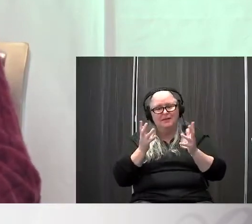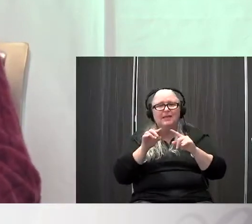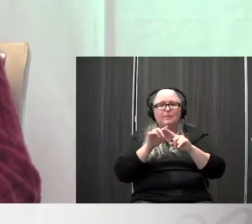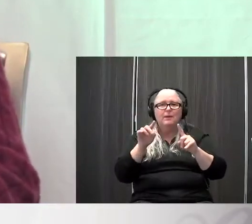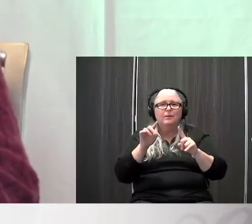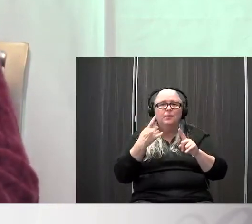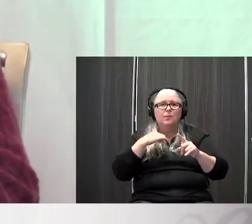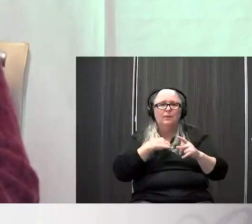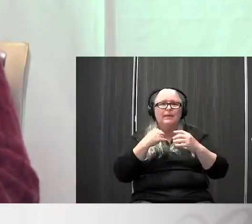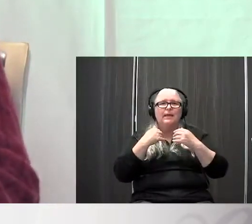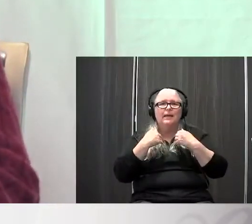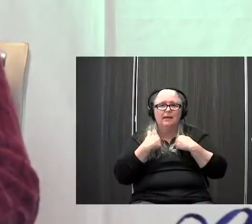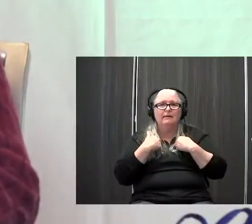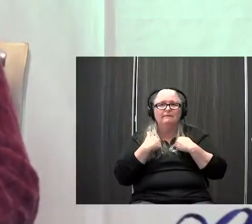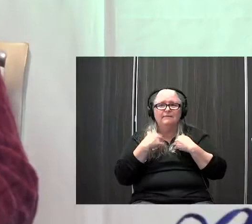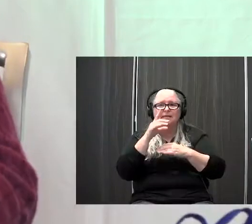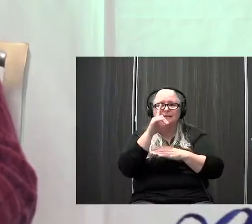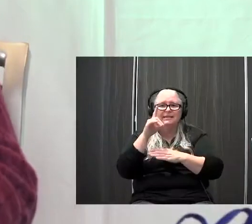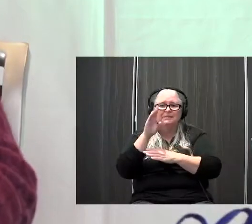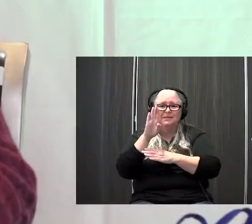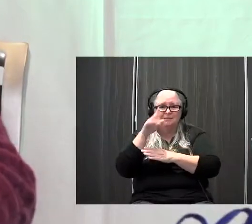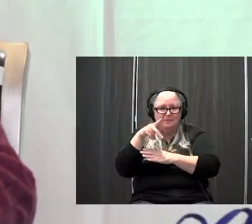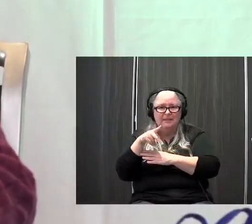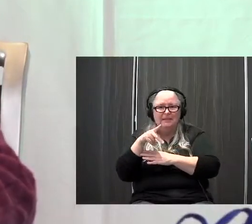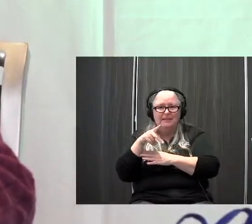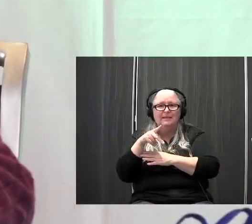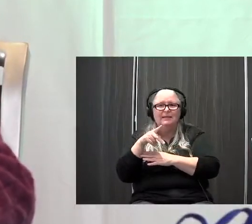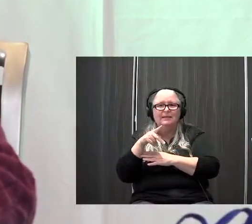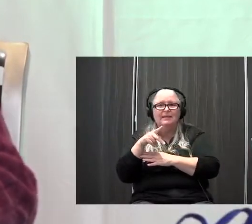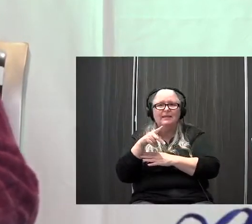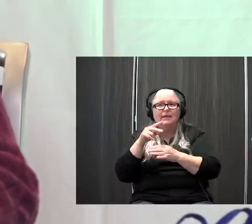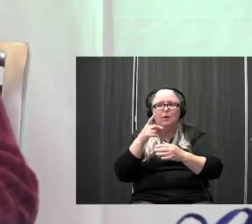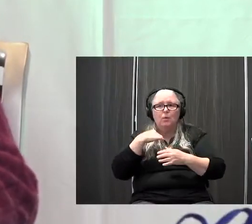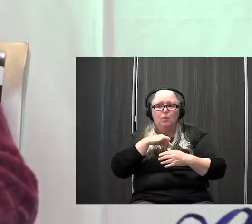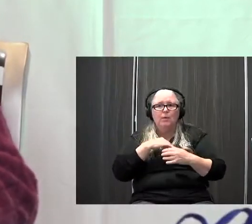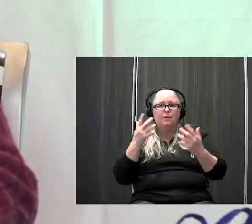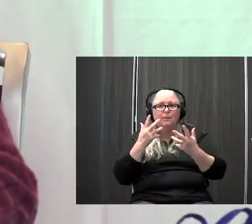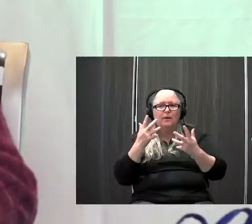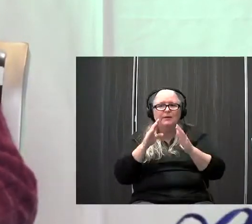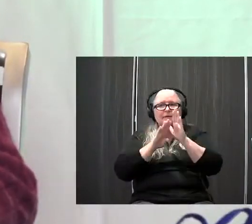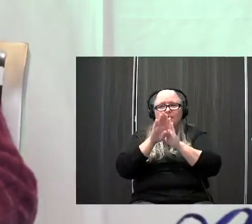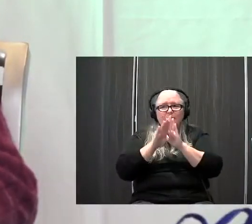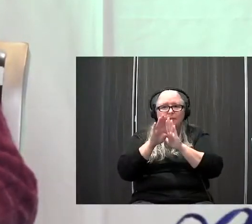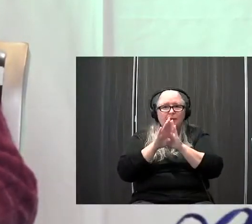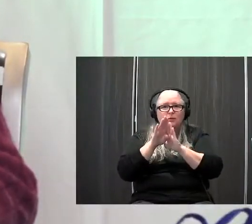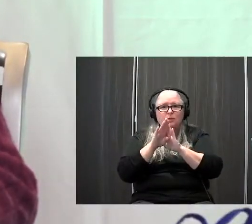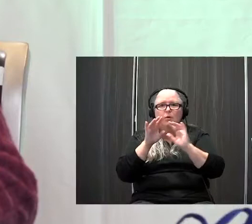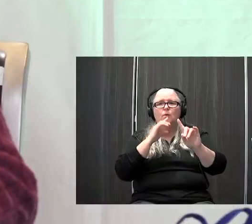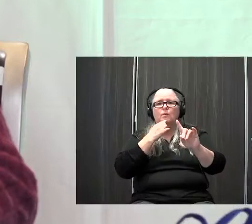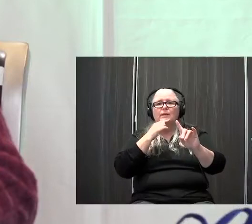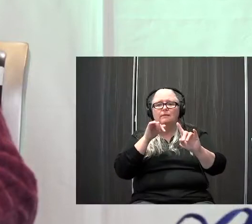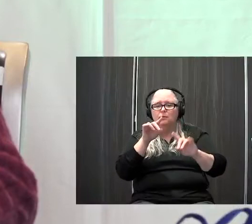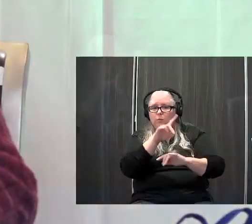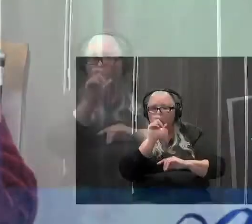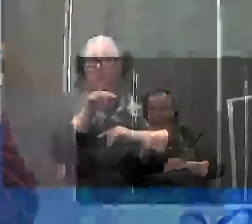developmental pediatricians, we're basically a pediatric subspecialty. So that means, oh, there was a question. Uh-oh, I didn't know